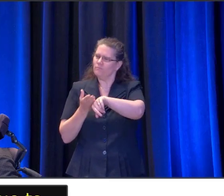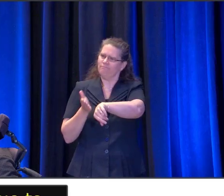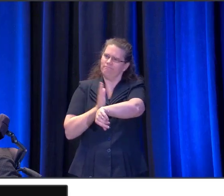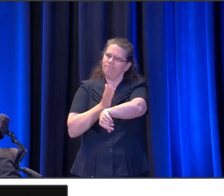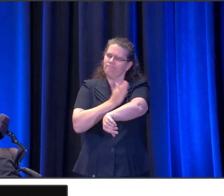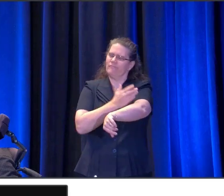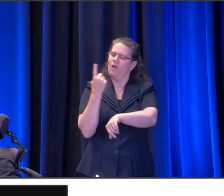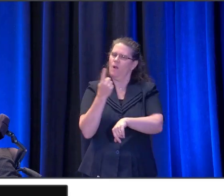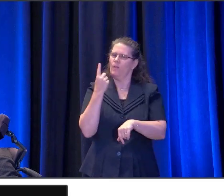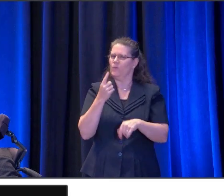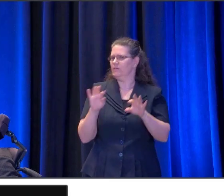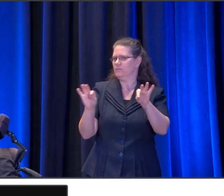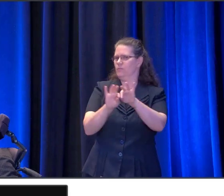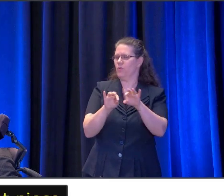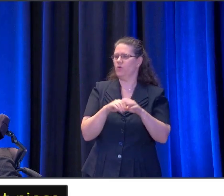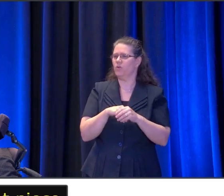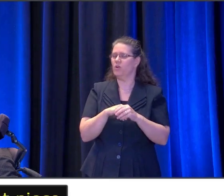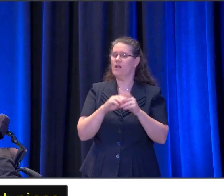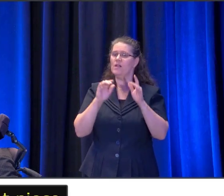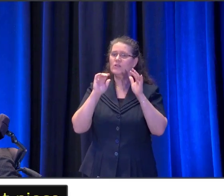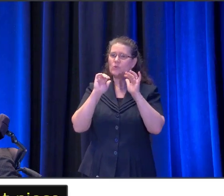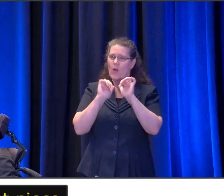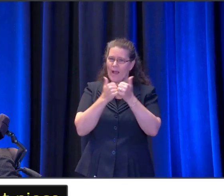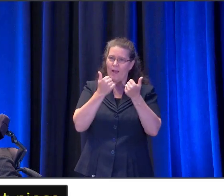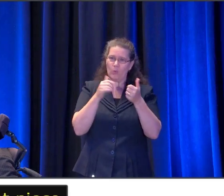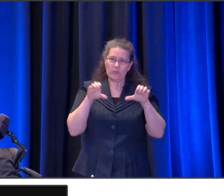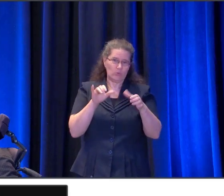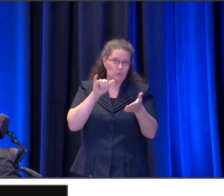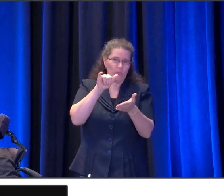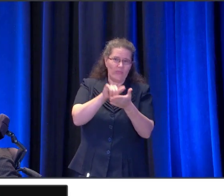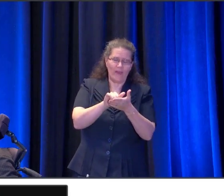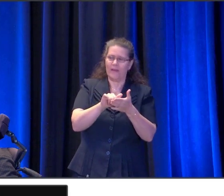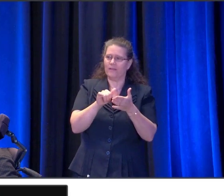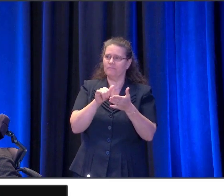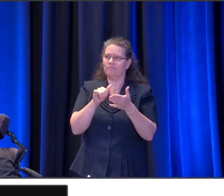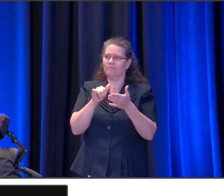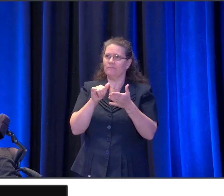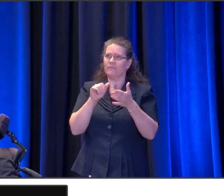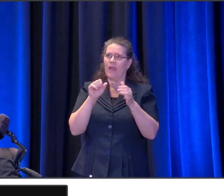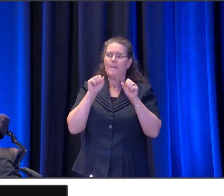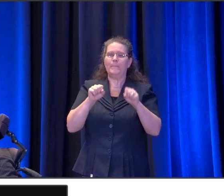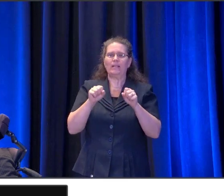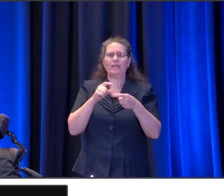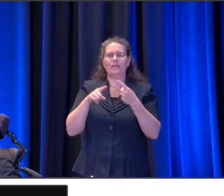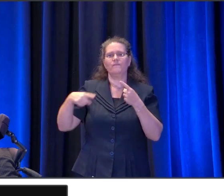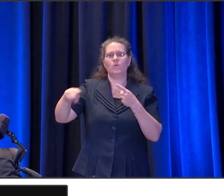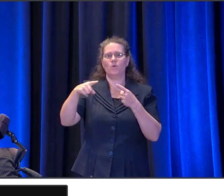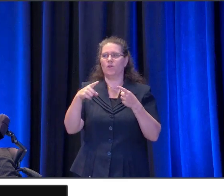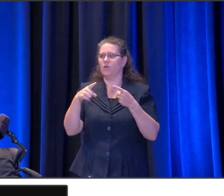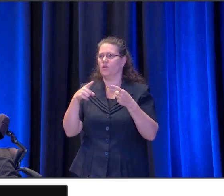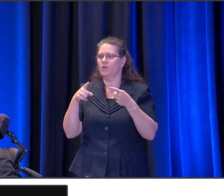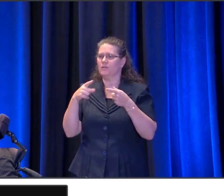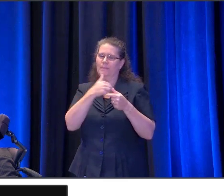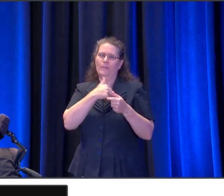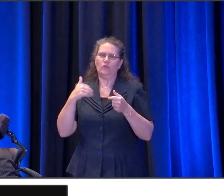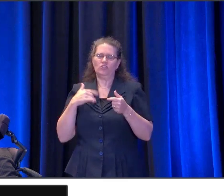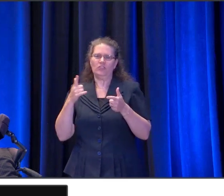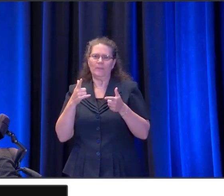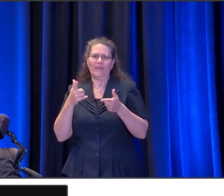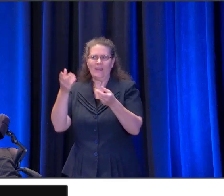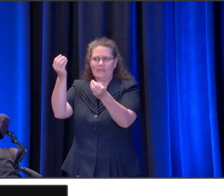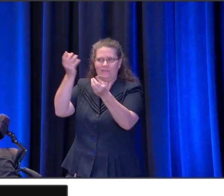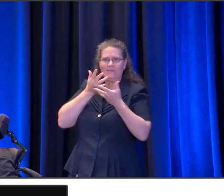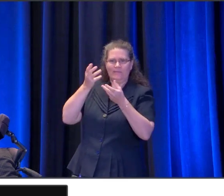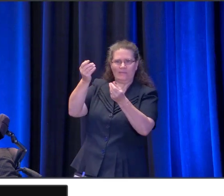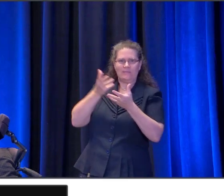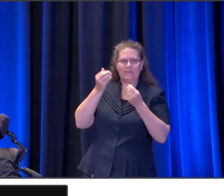how we also create those mechanisms for the membership to share and help build up that expertise is